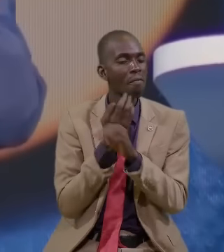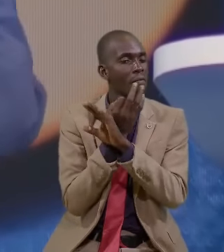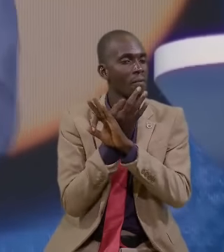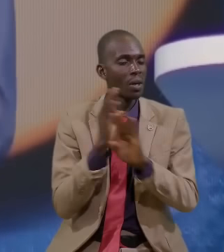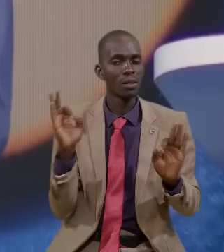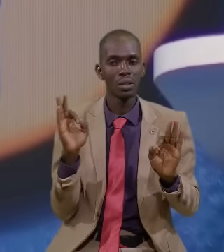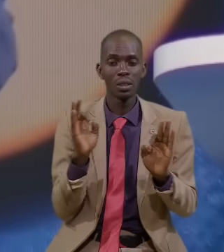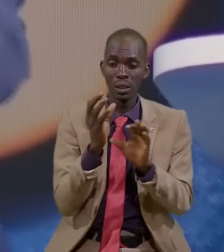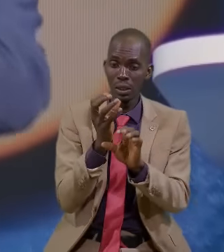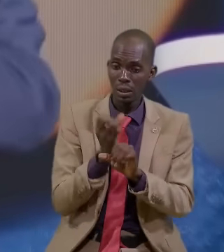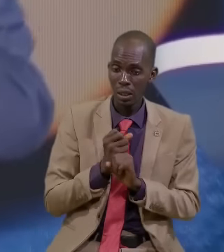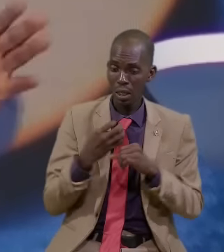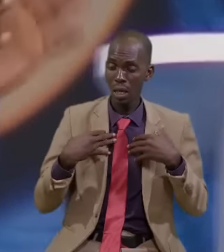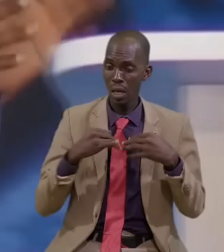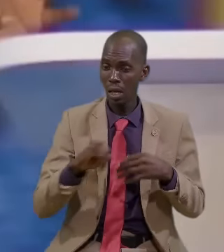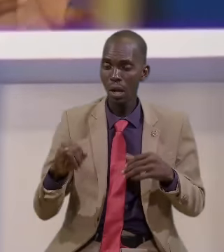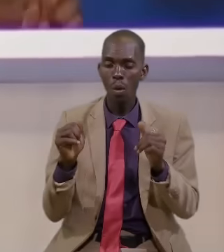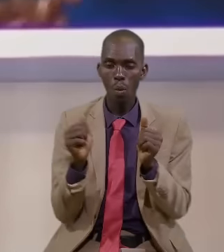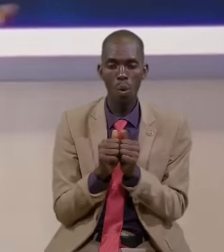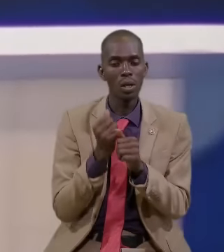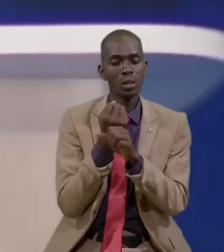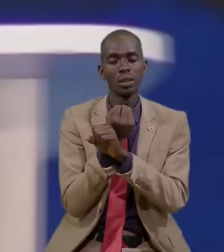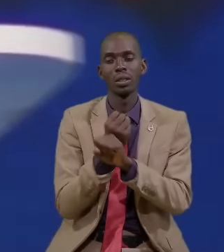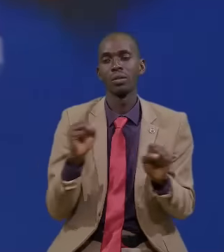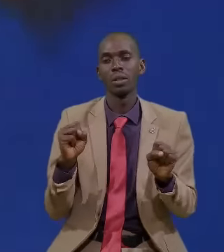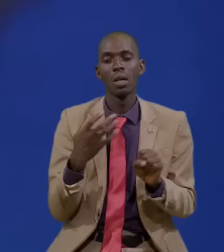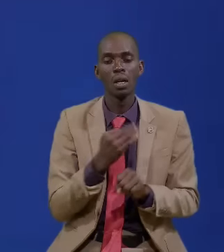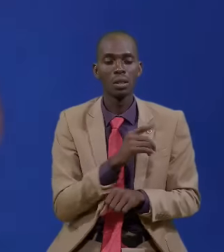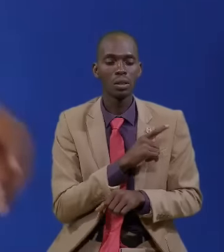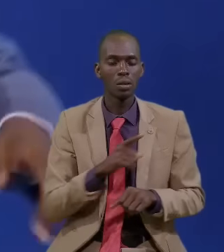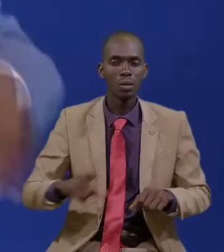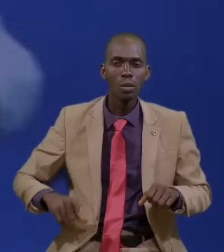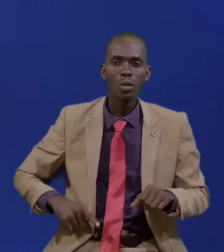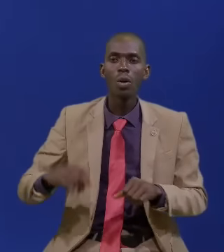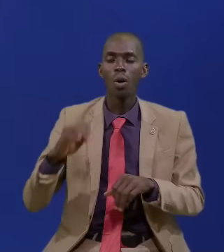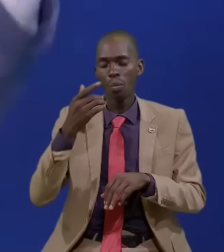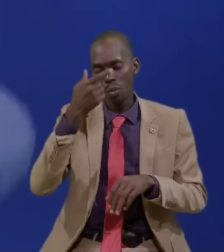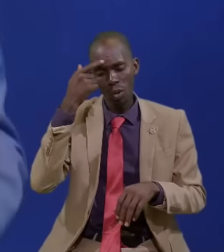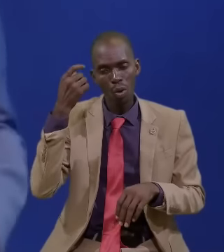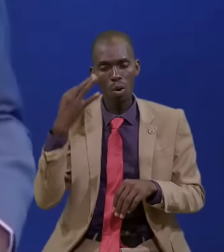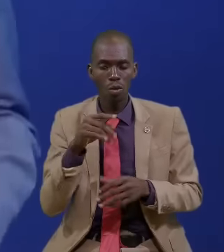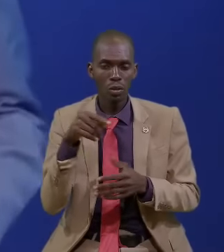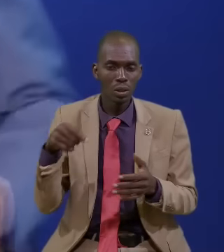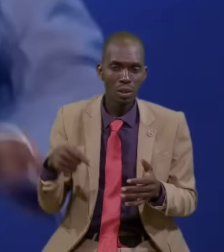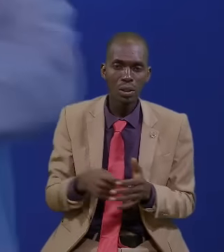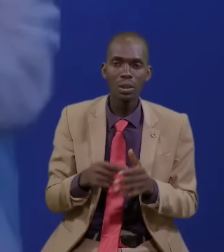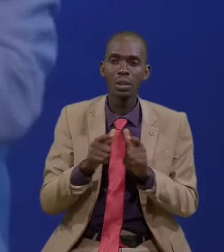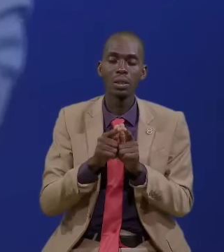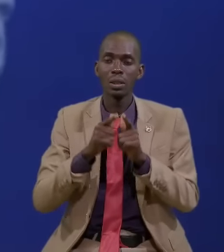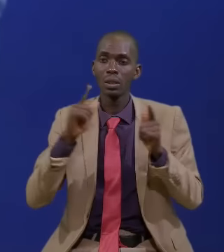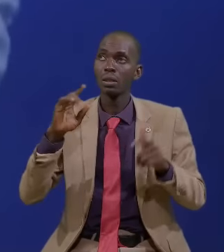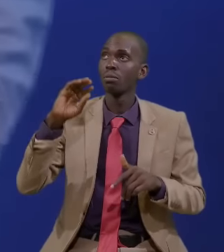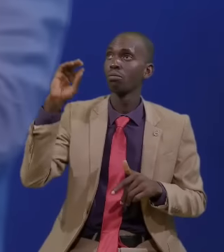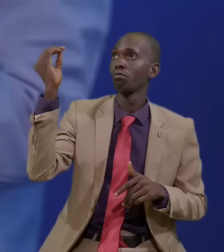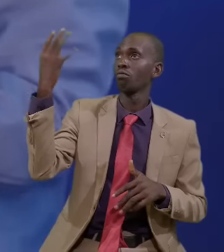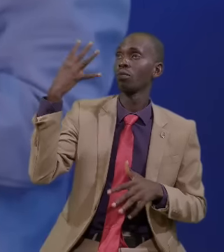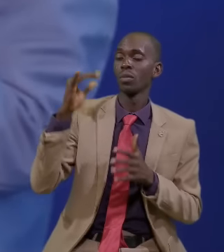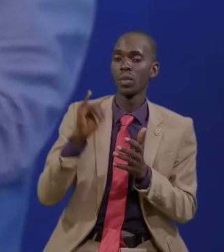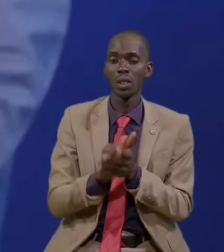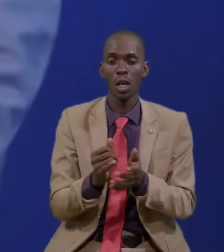he got salvation. And the Lord, on the basis of the grace that came to his life, on